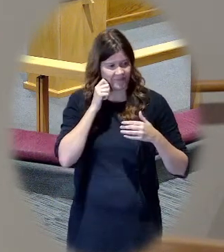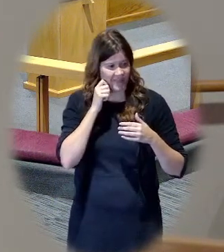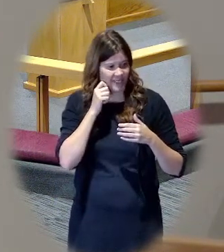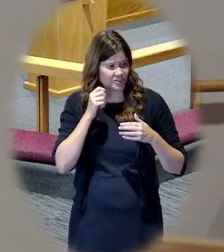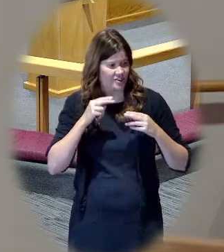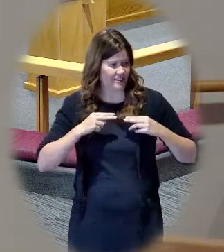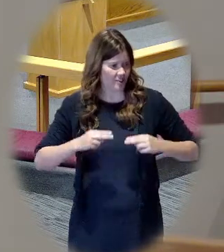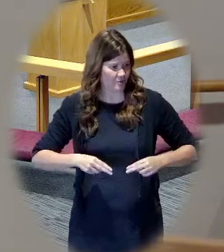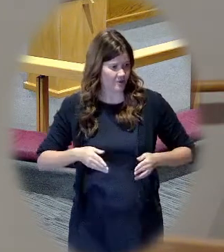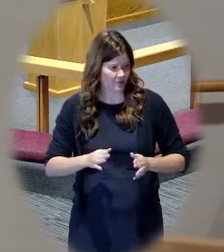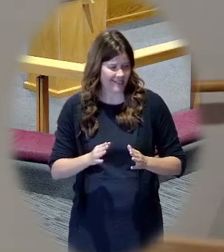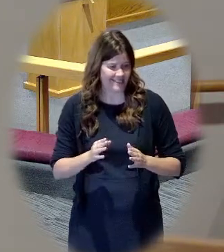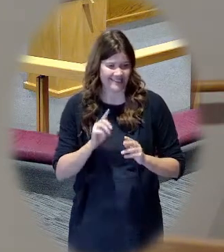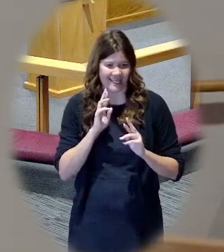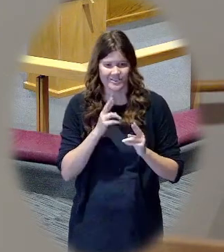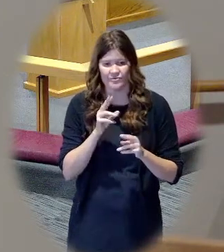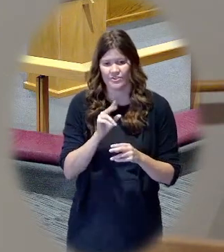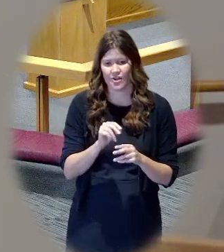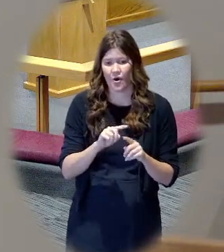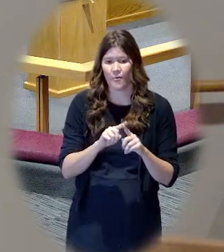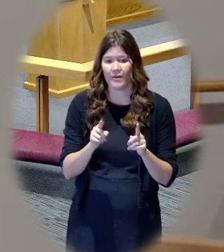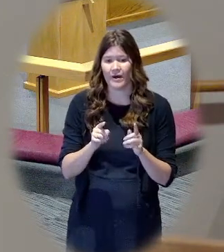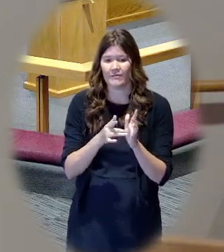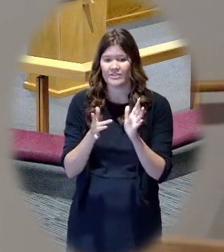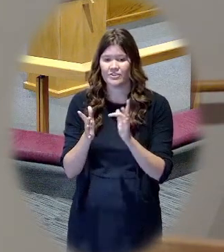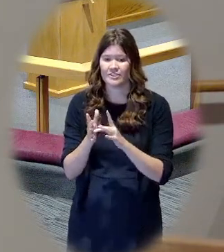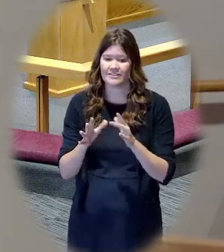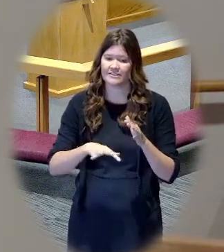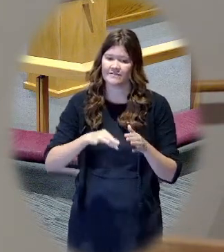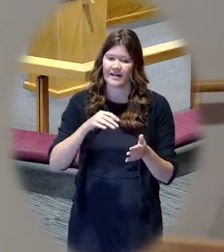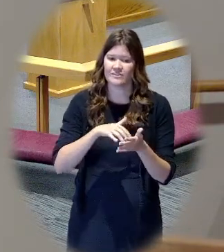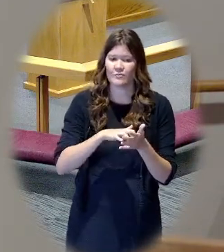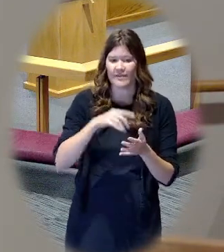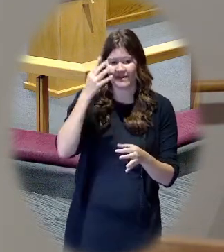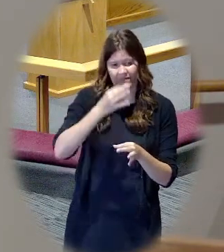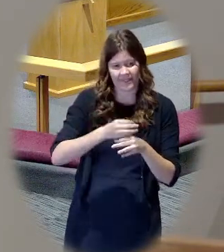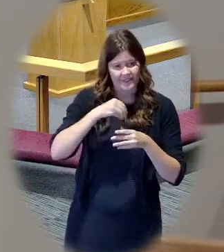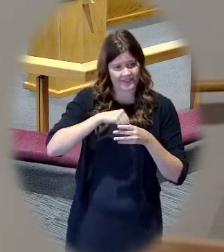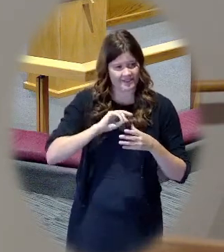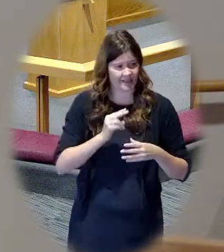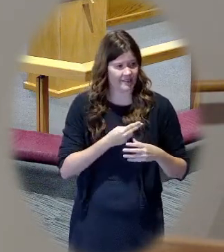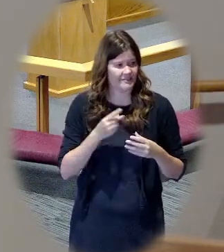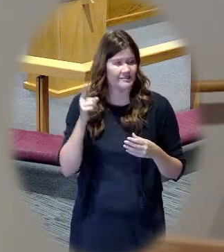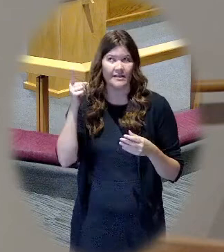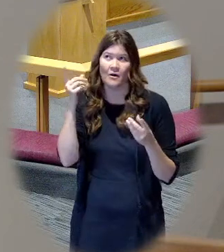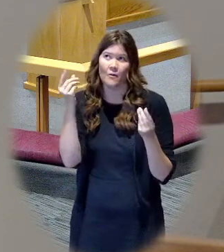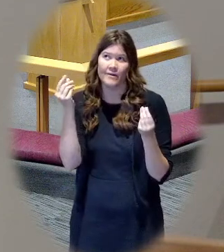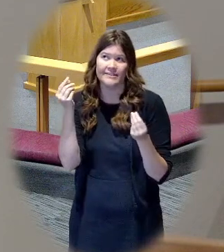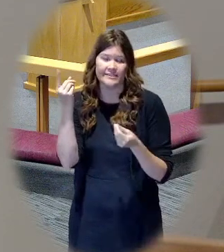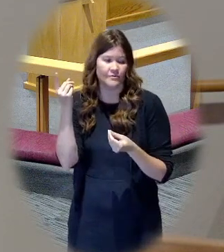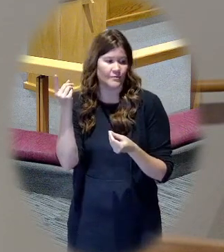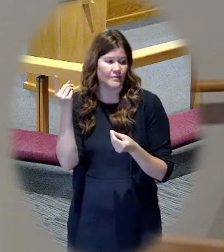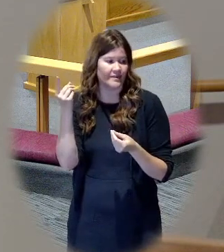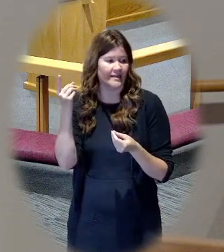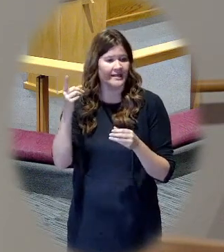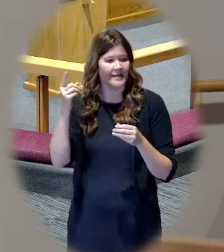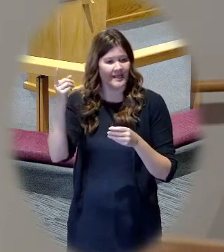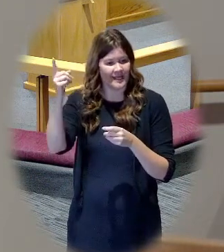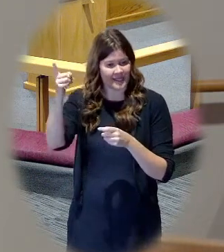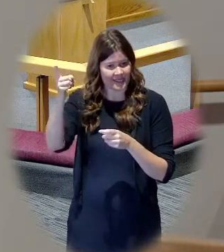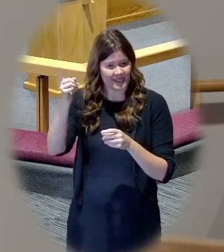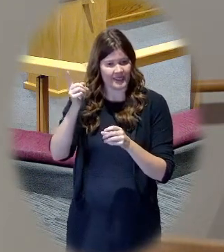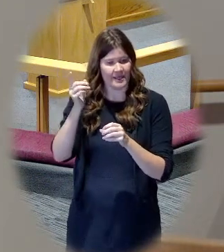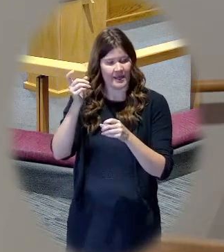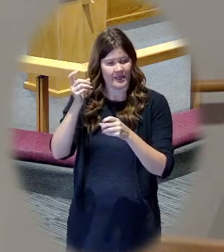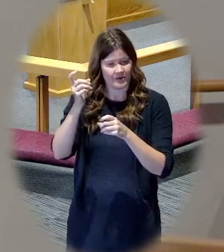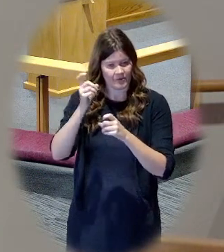amazing is this, that when Jesus finds a lack of faith in us, he creates it by his grace. He creates